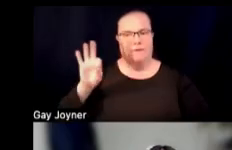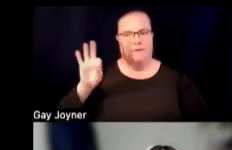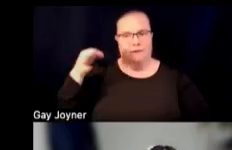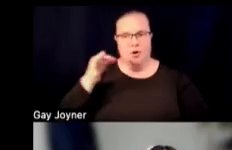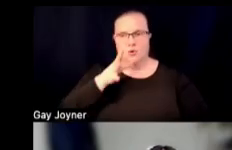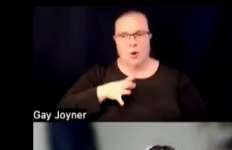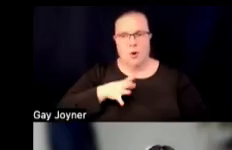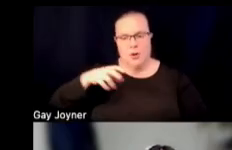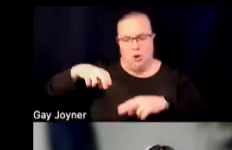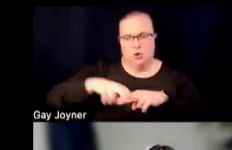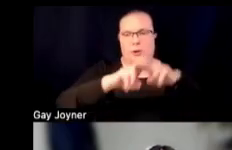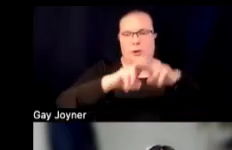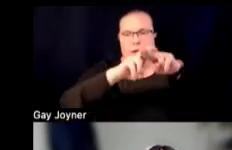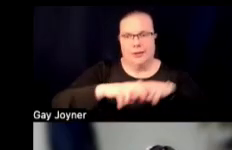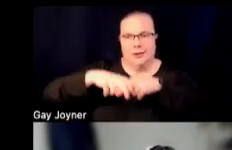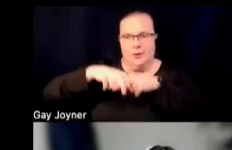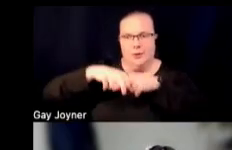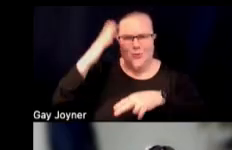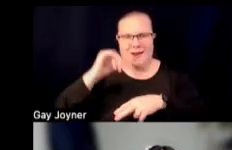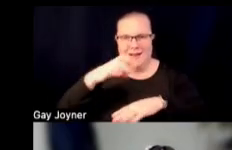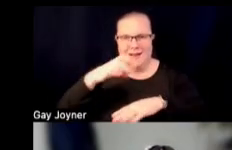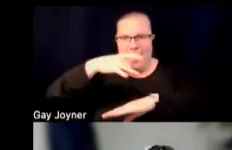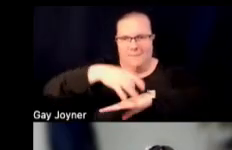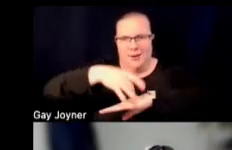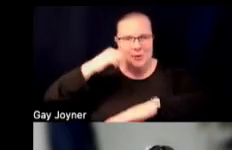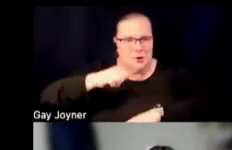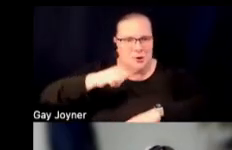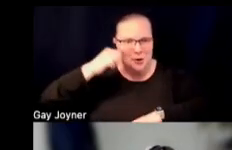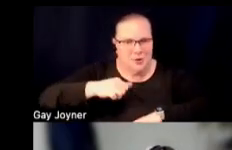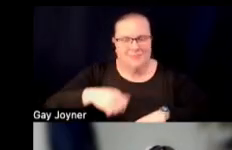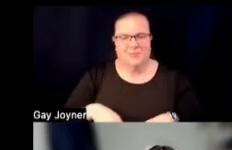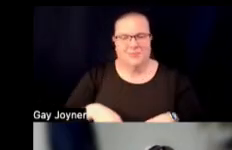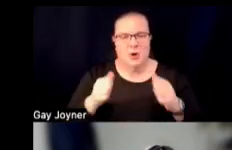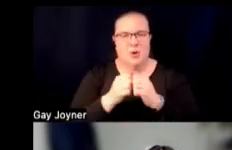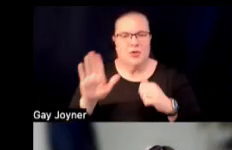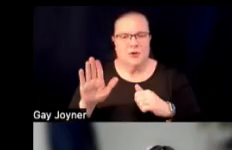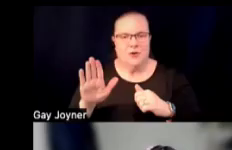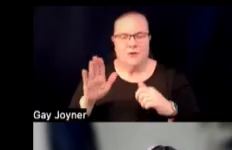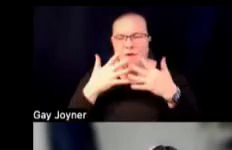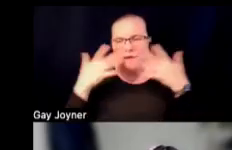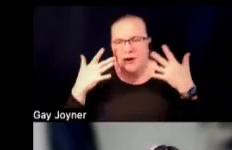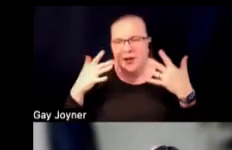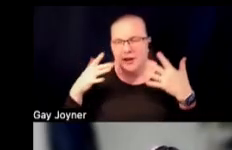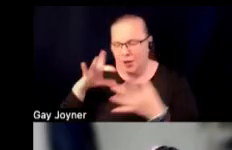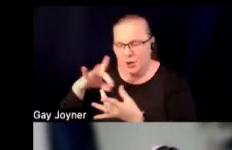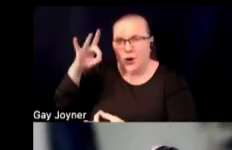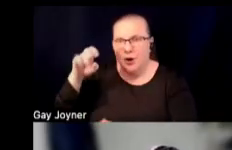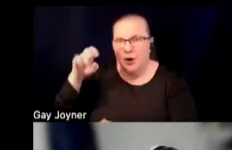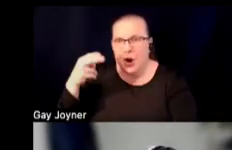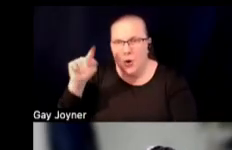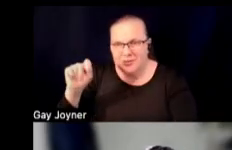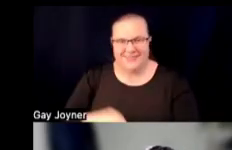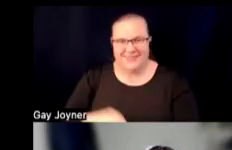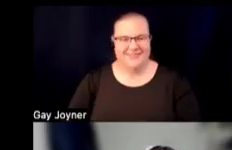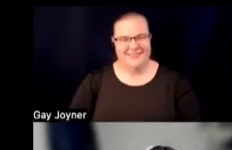a little cute pumpkin girl and she swings in the graveyard with her friendly little ghosts. really nice. very I like cute,